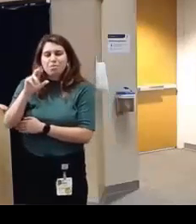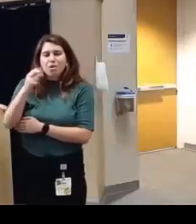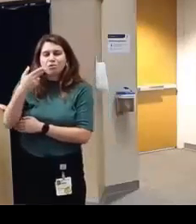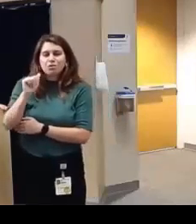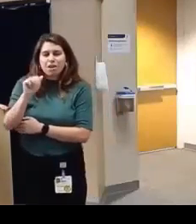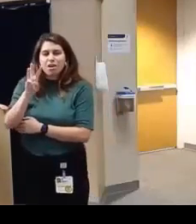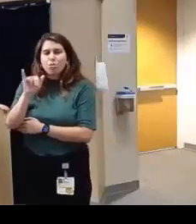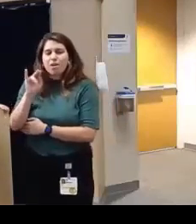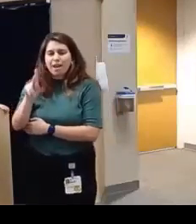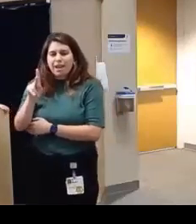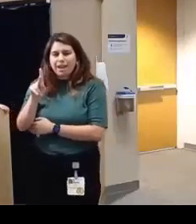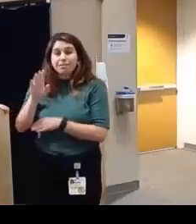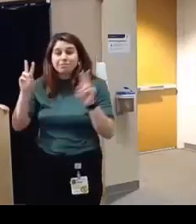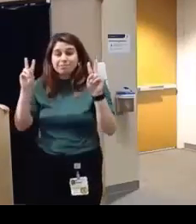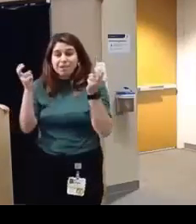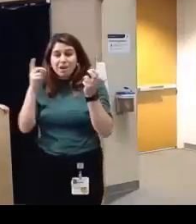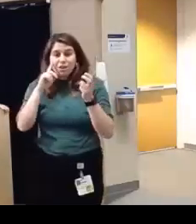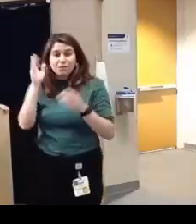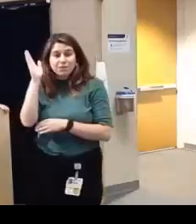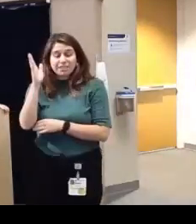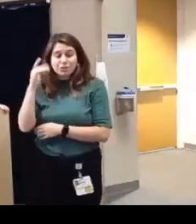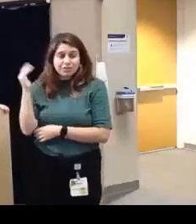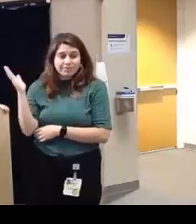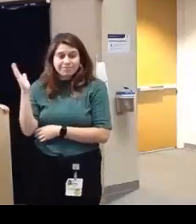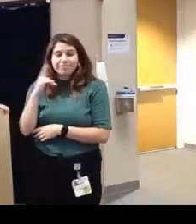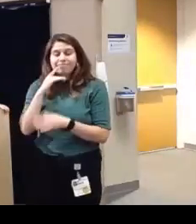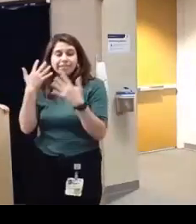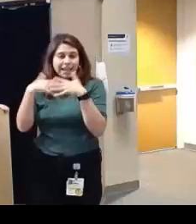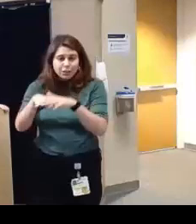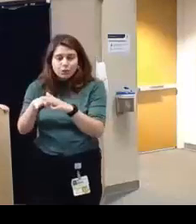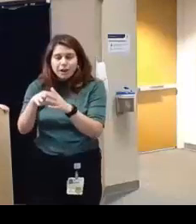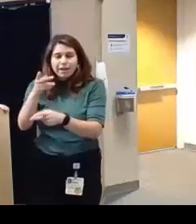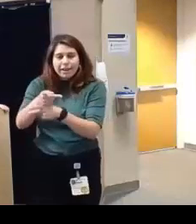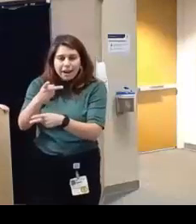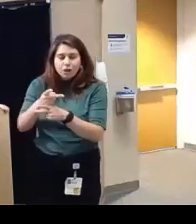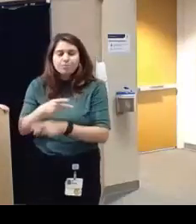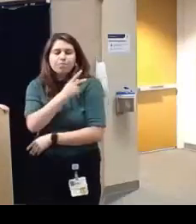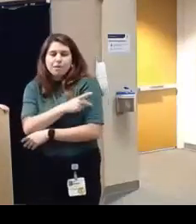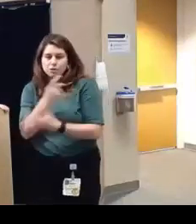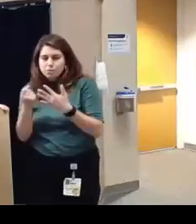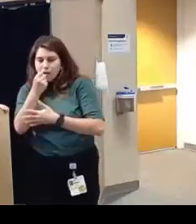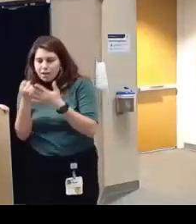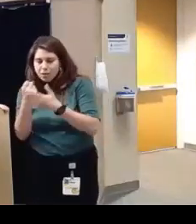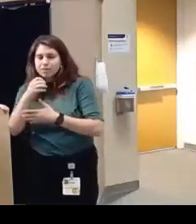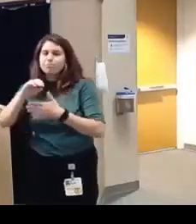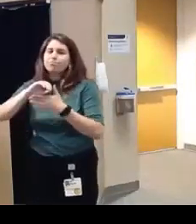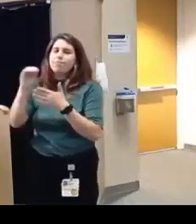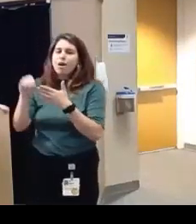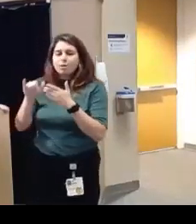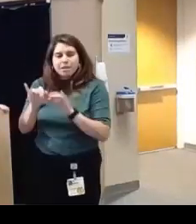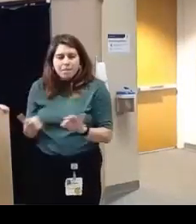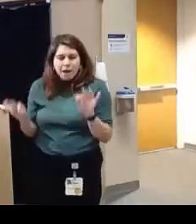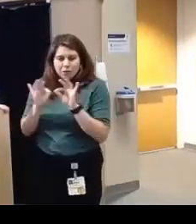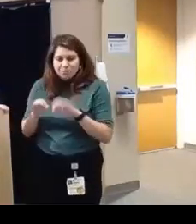Wittink. And the title of today's presentation is Integrated Care, Patient Priorities, and Outcomes That